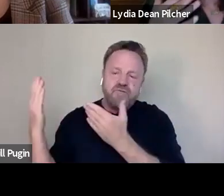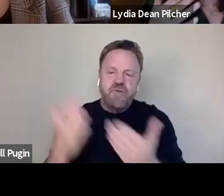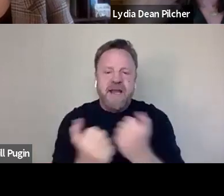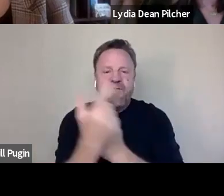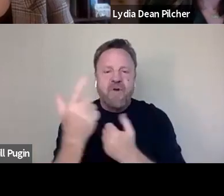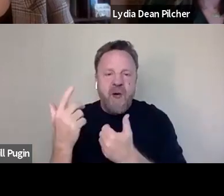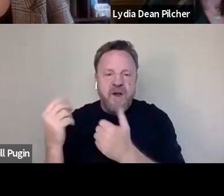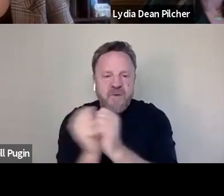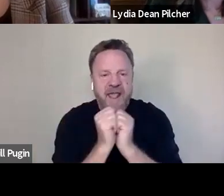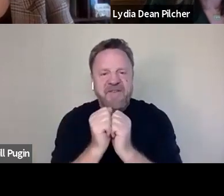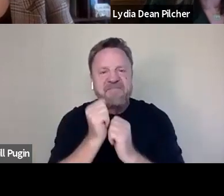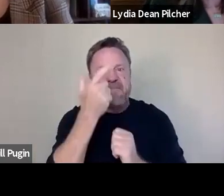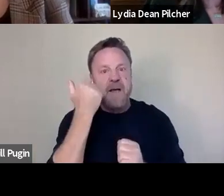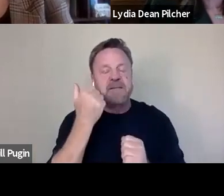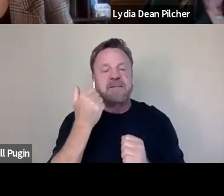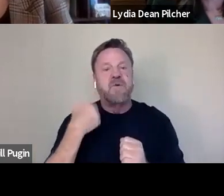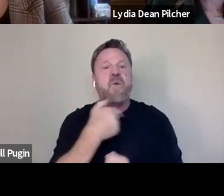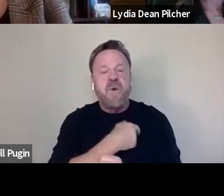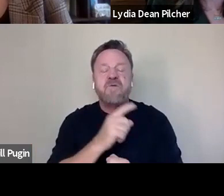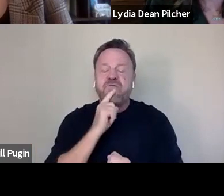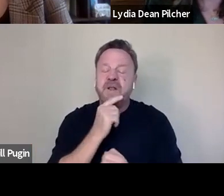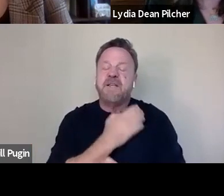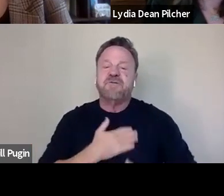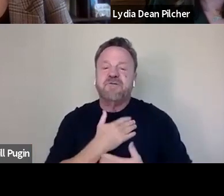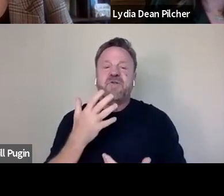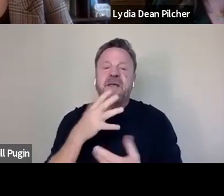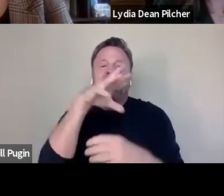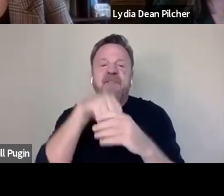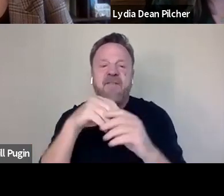because what we really enjoy is engaging with our audience.